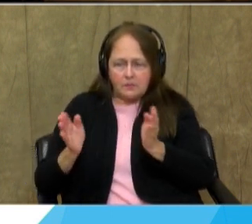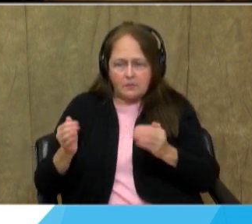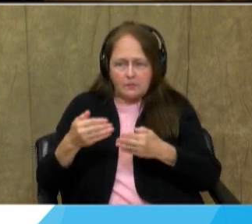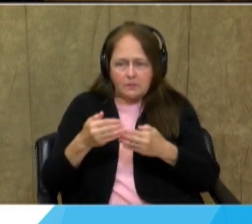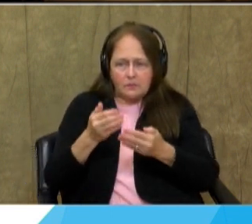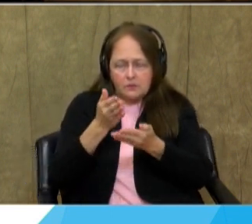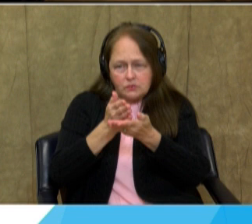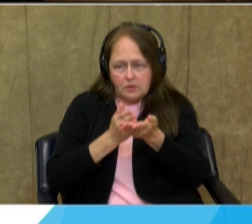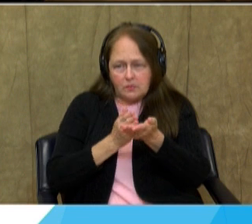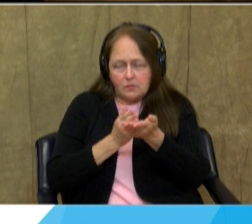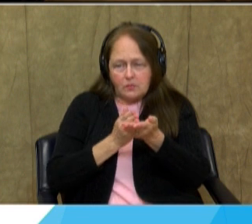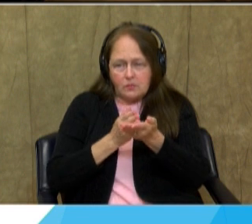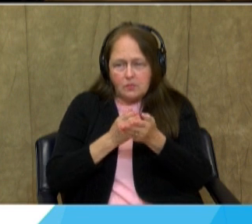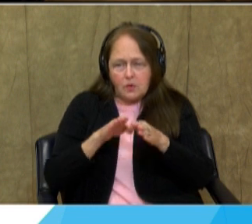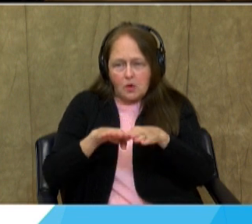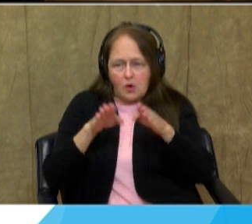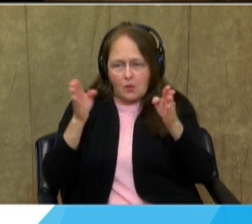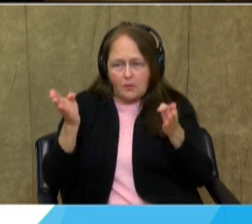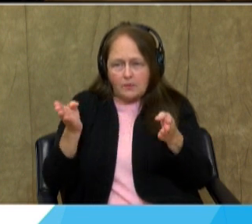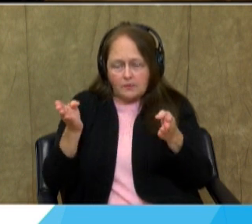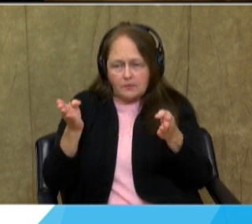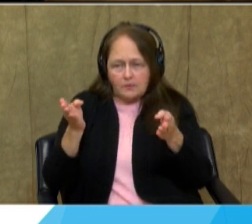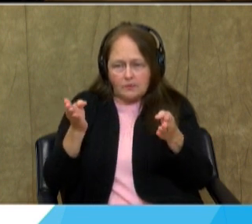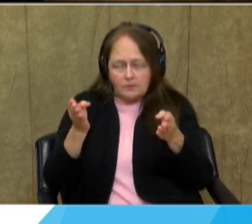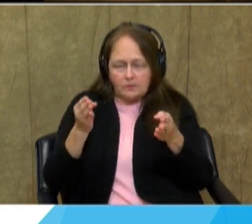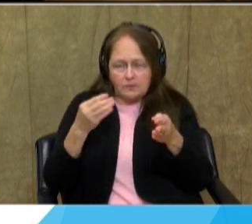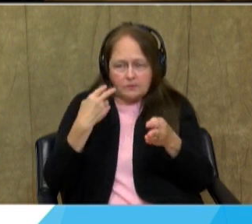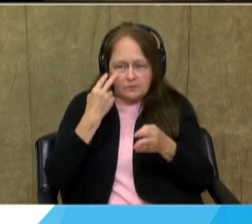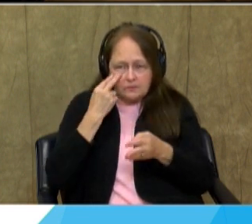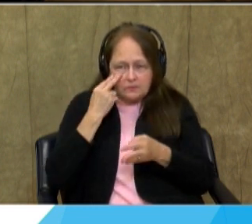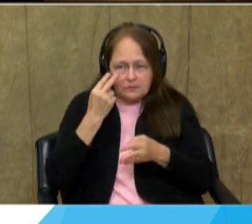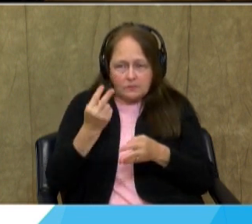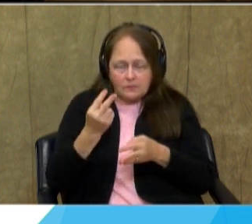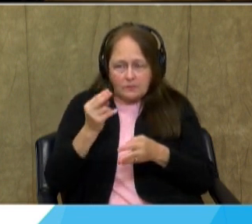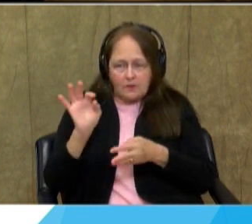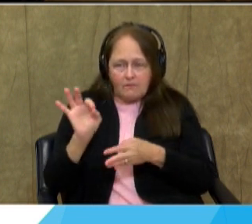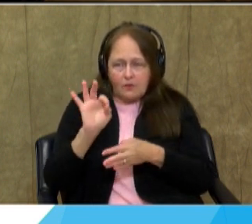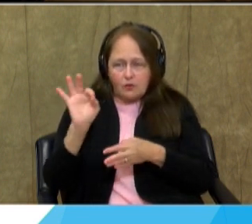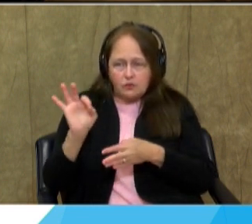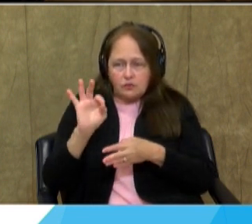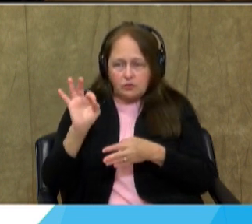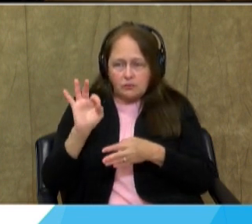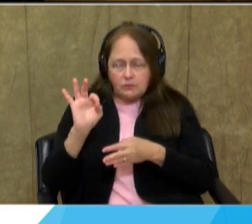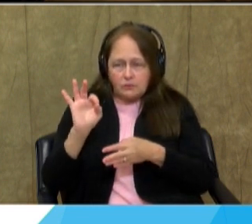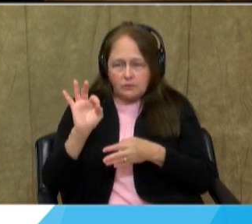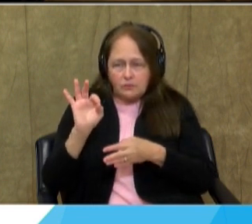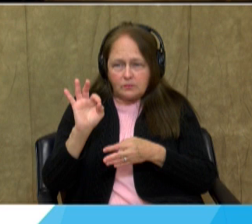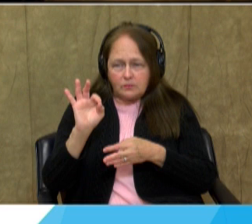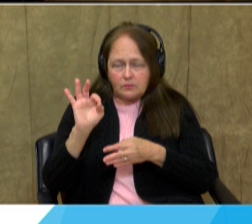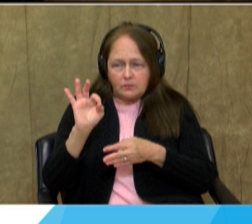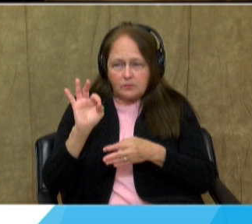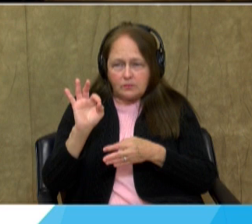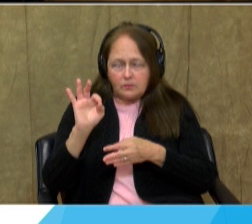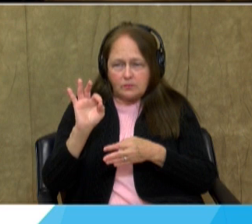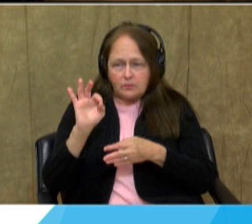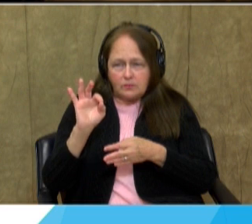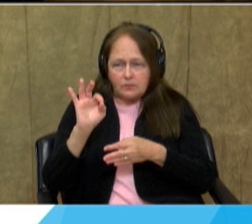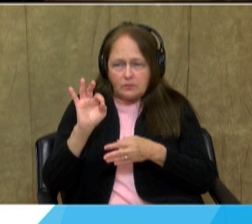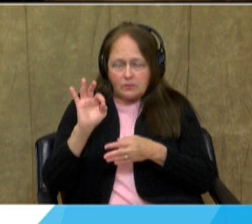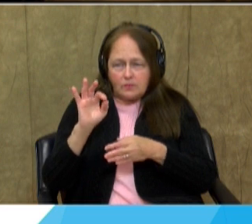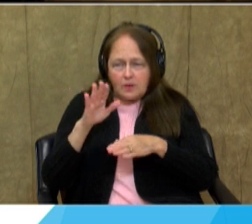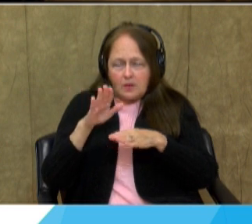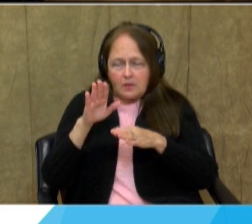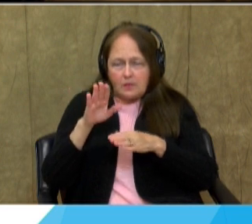are taped, some are open. I also see furniture, and here's some picture frames back here in the